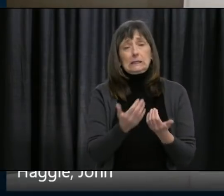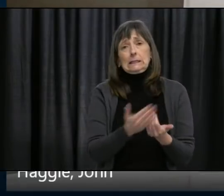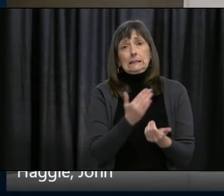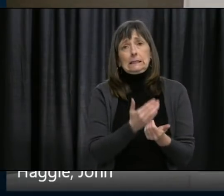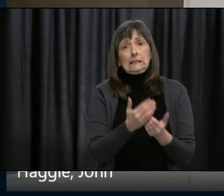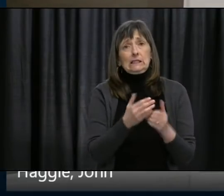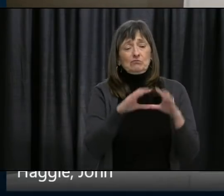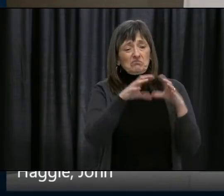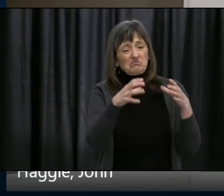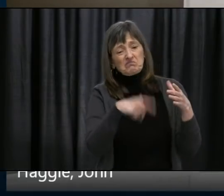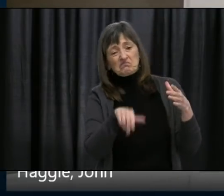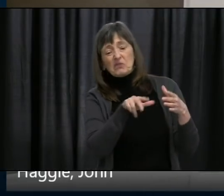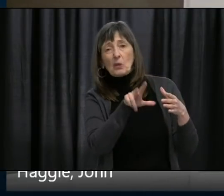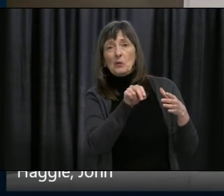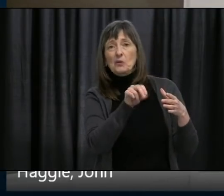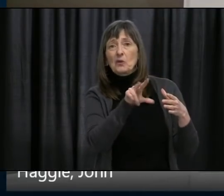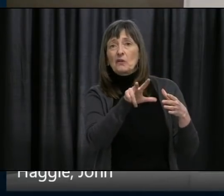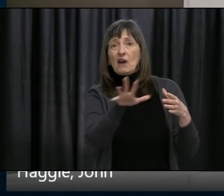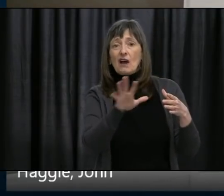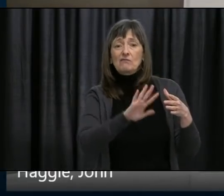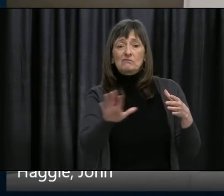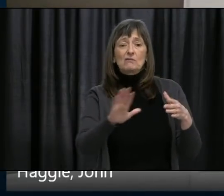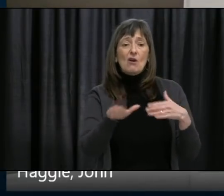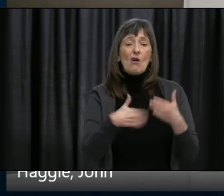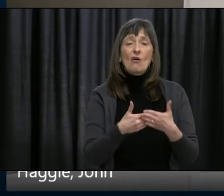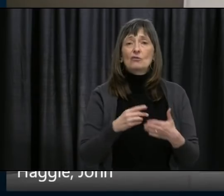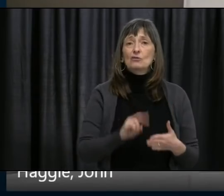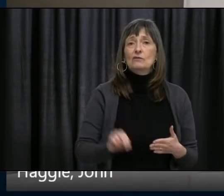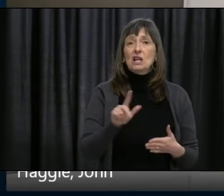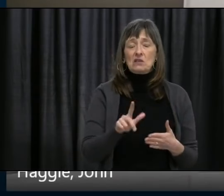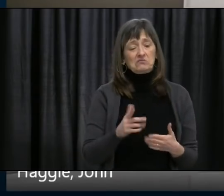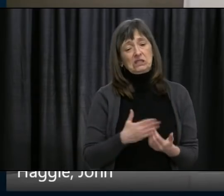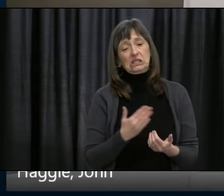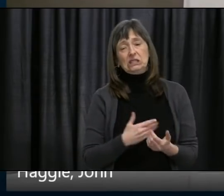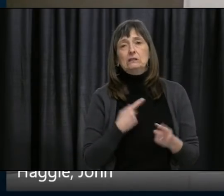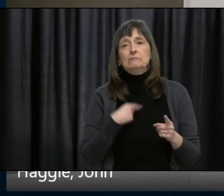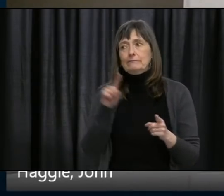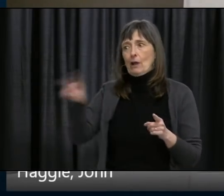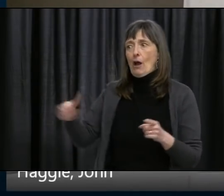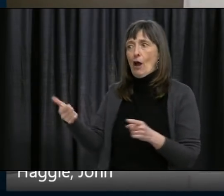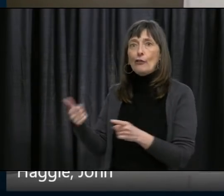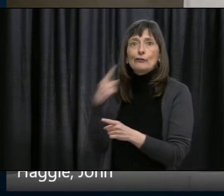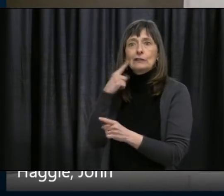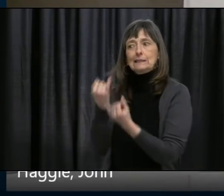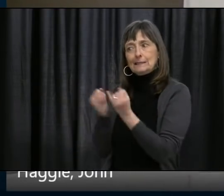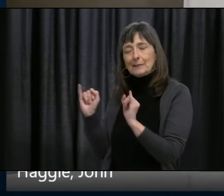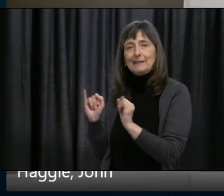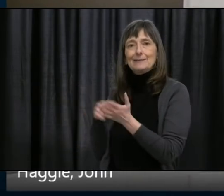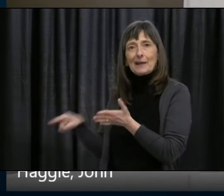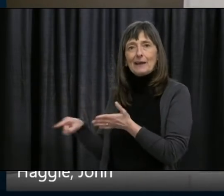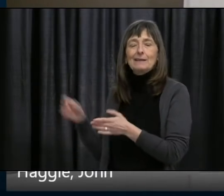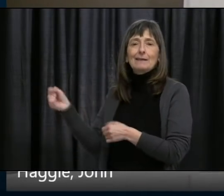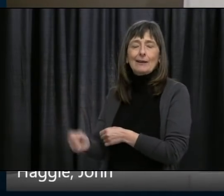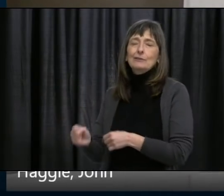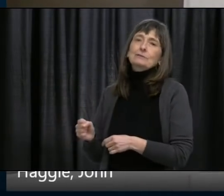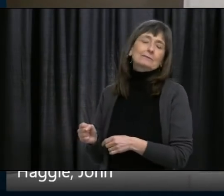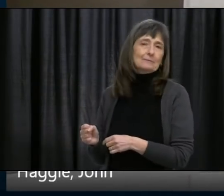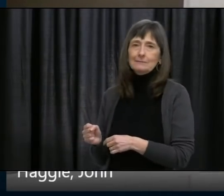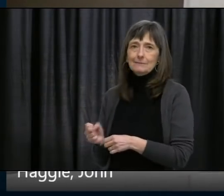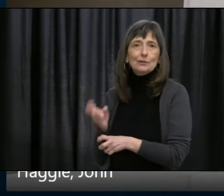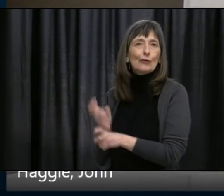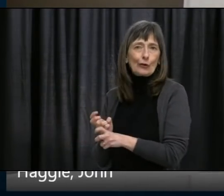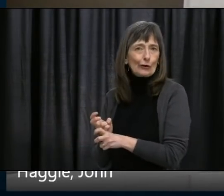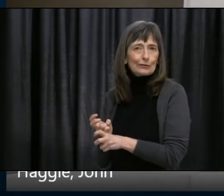only 30, 35 of them rather than a lot of bodies, as it were. So it's something we're conscious of and something